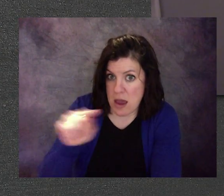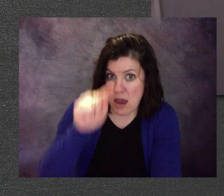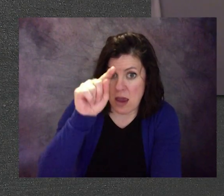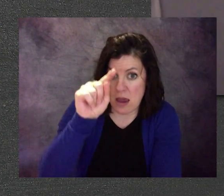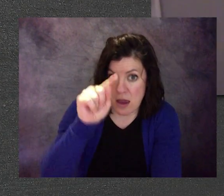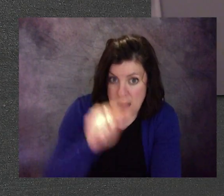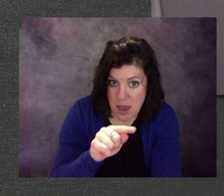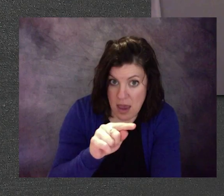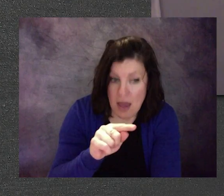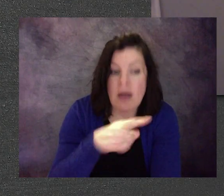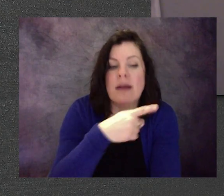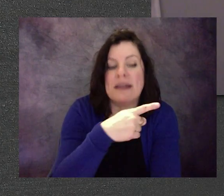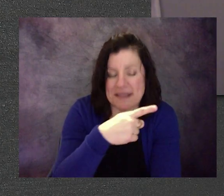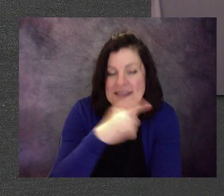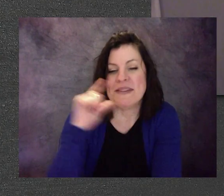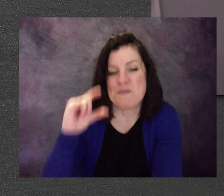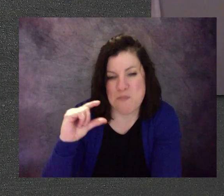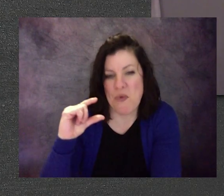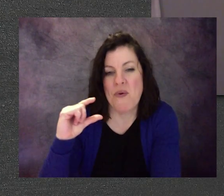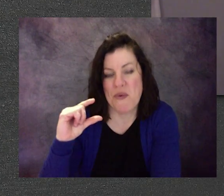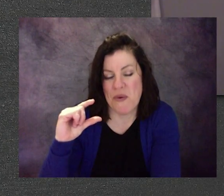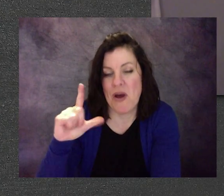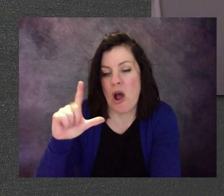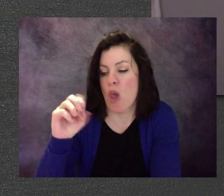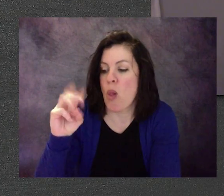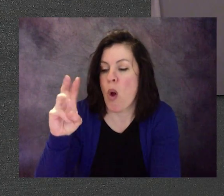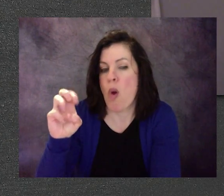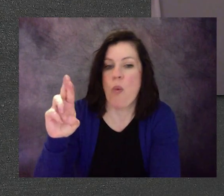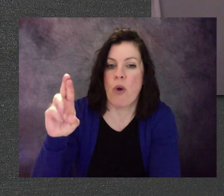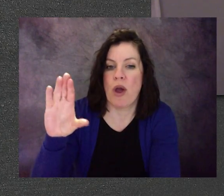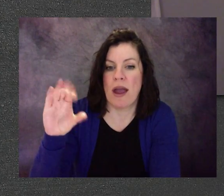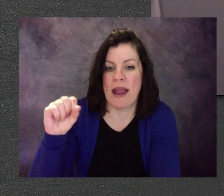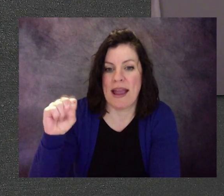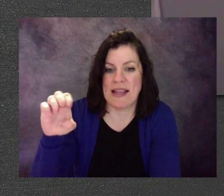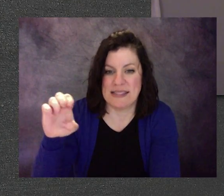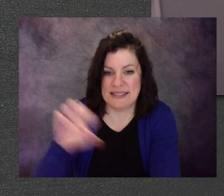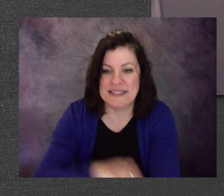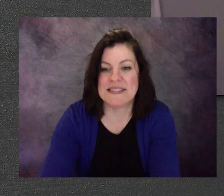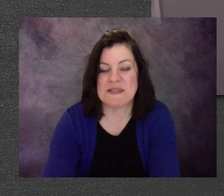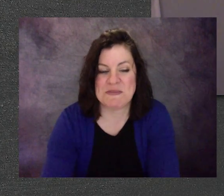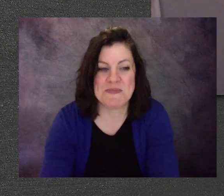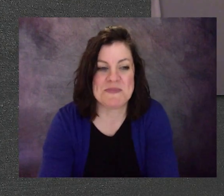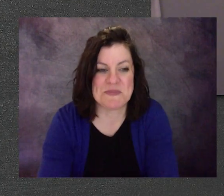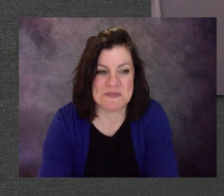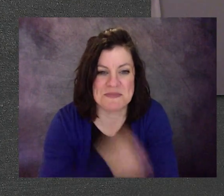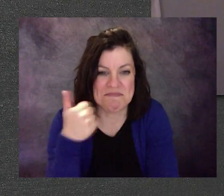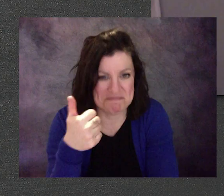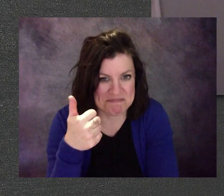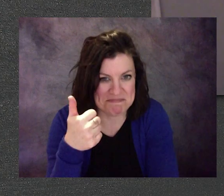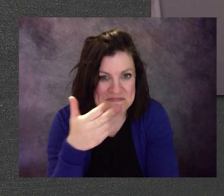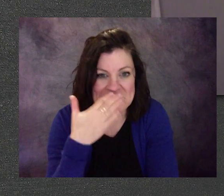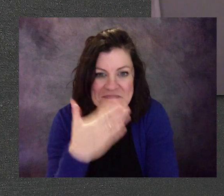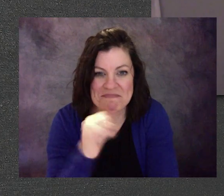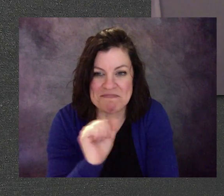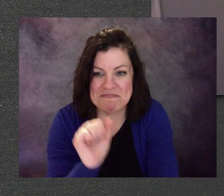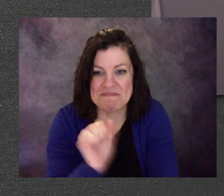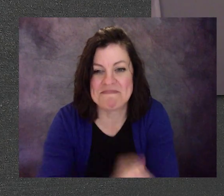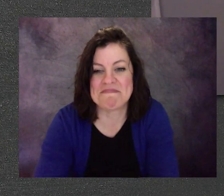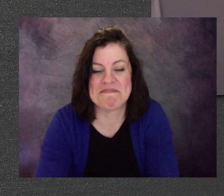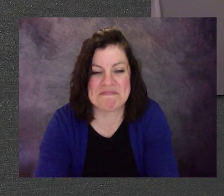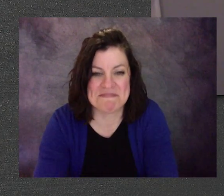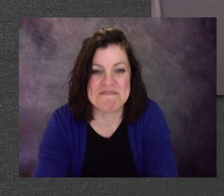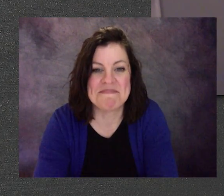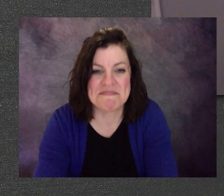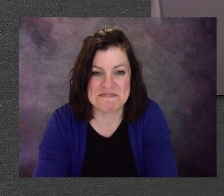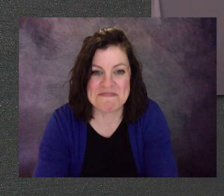line. So let's put our lowercase a right here so you can see it. Okay, lowercase a. Let's